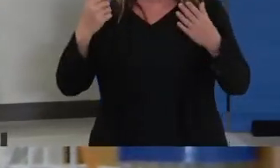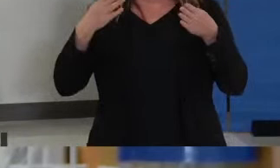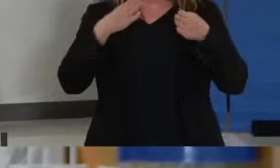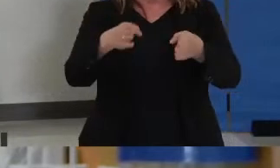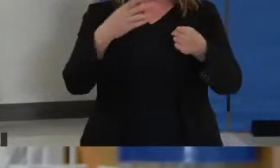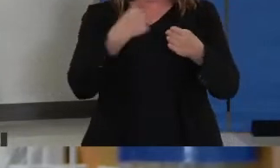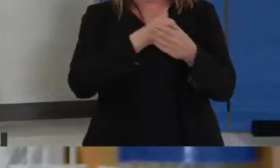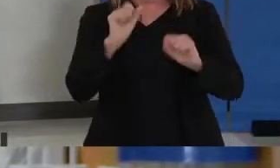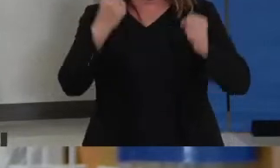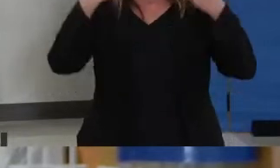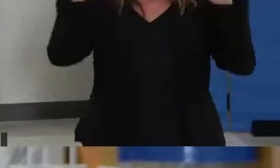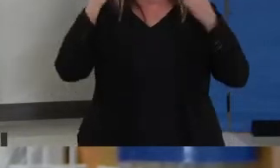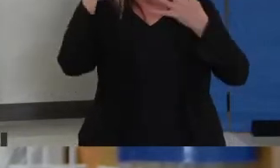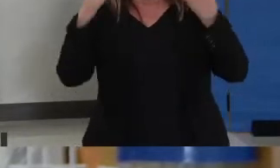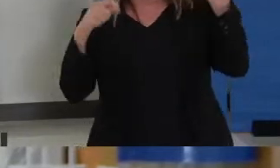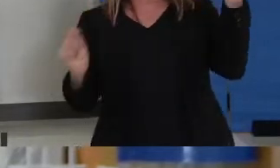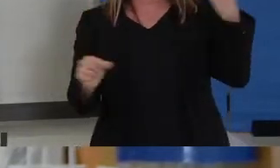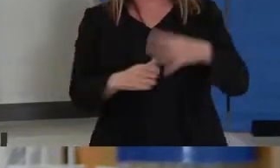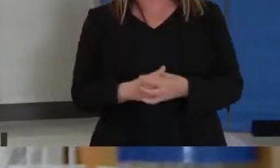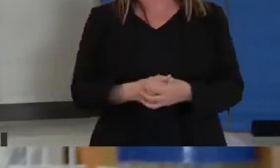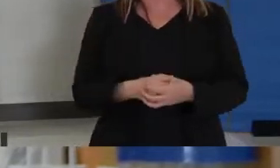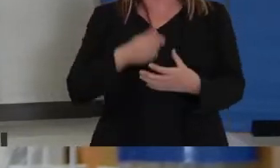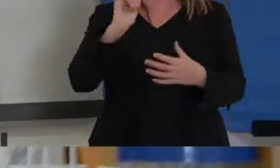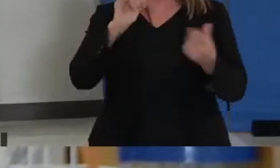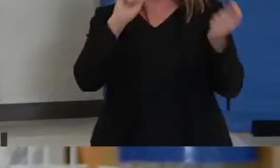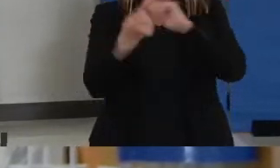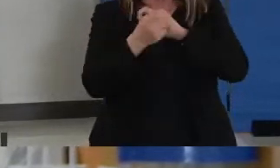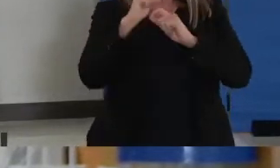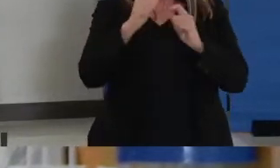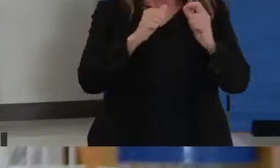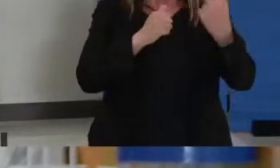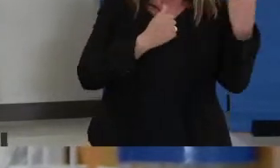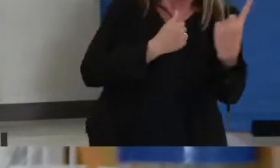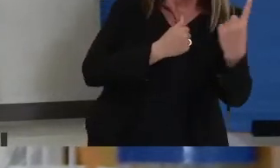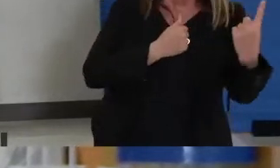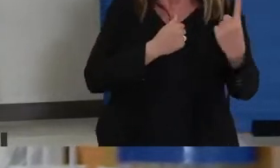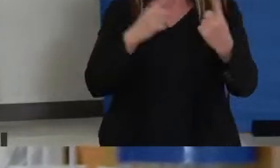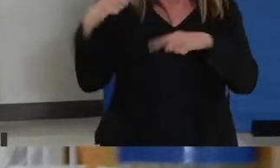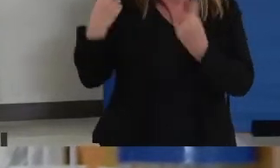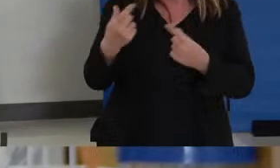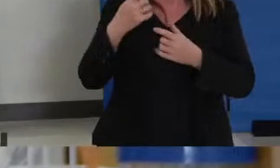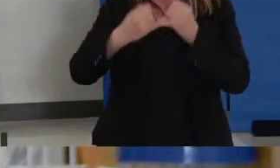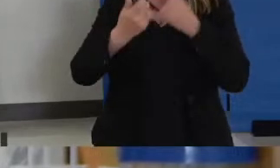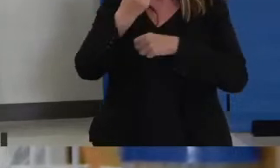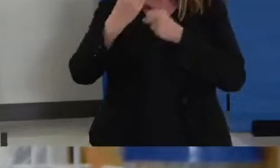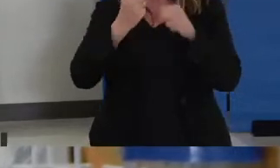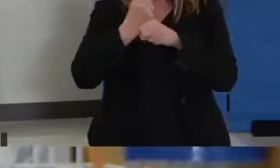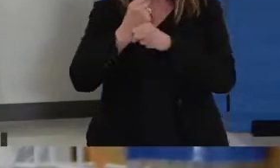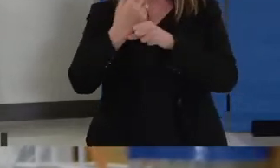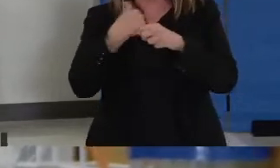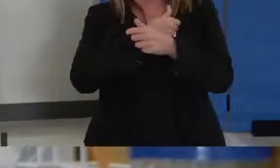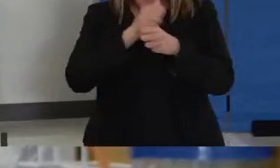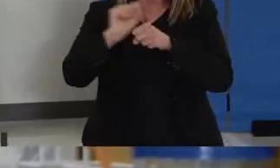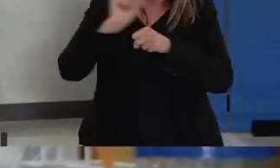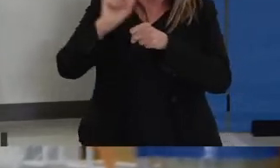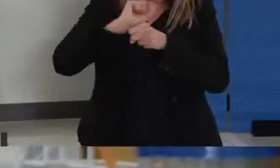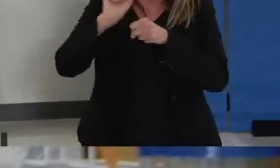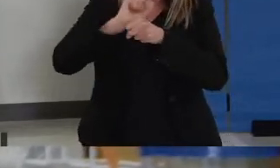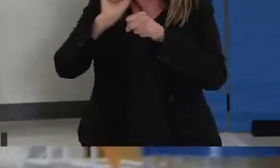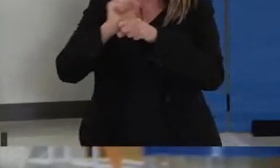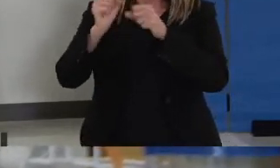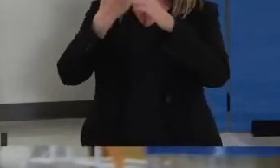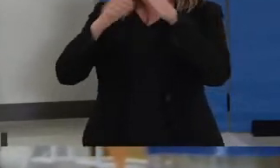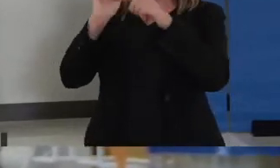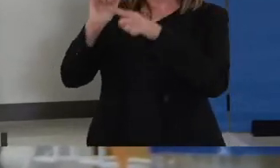done. And this change doesn't come in isolation, right? For the last few years, we have been working nonstop under the governor's leadership